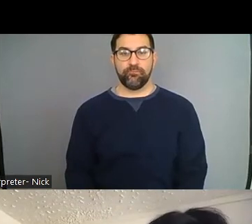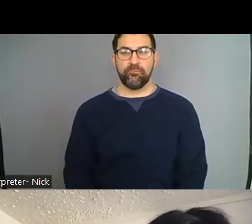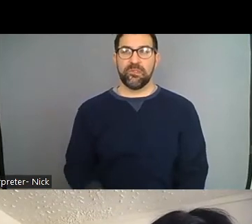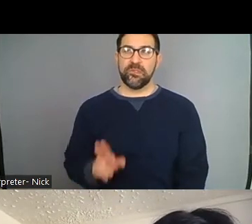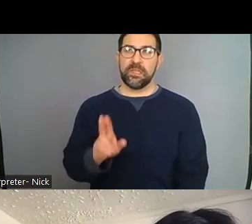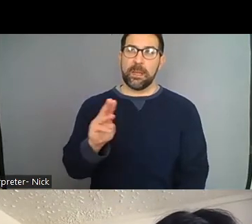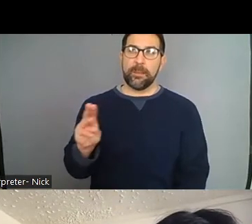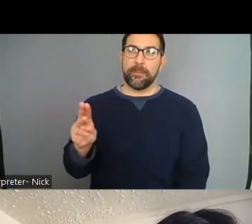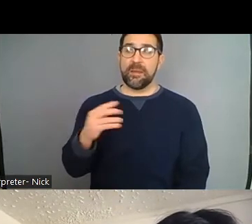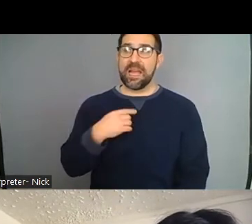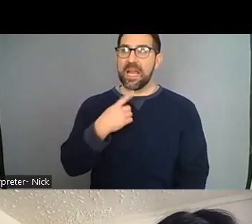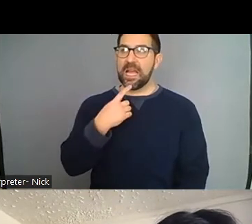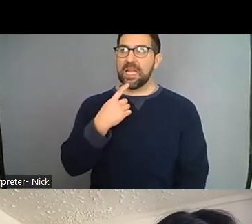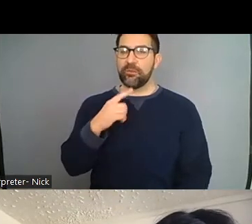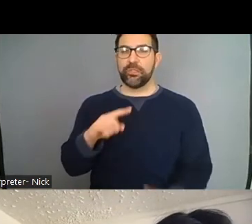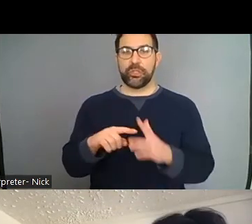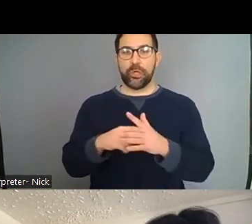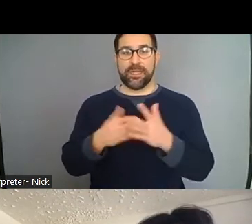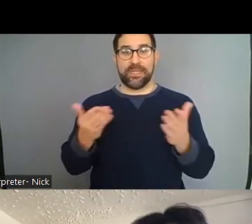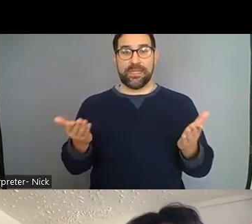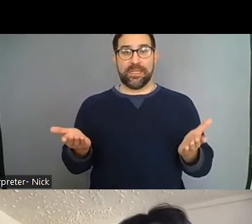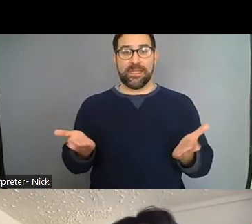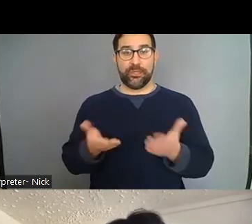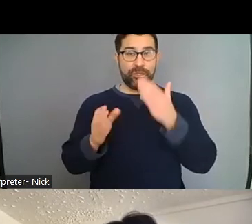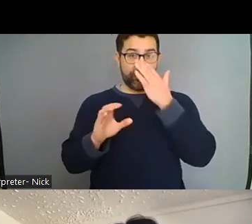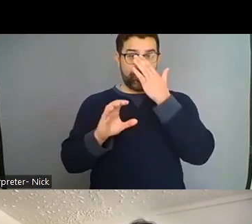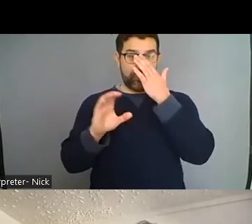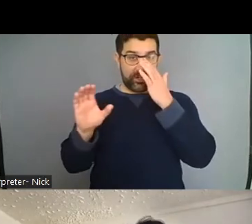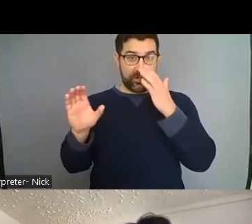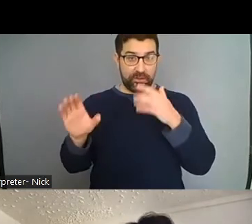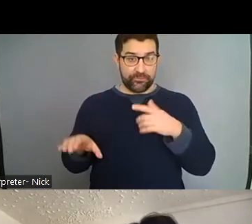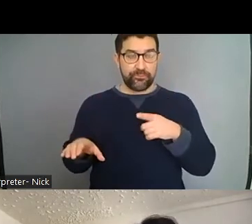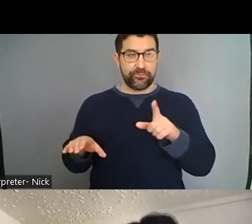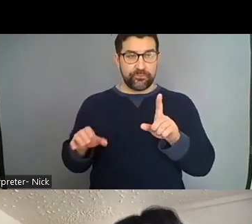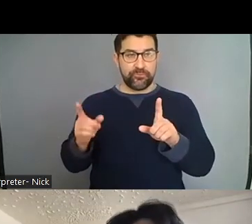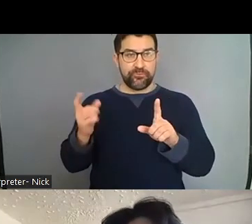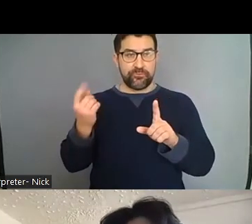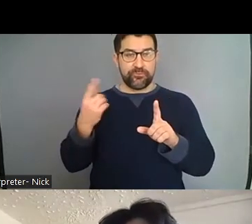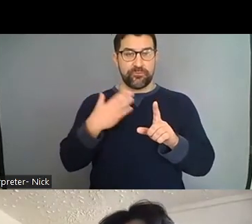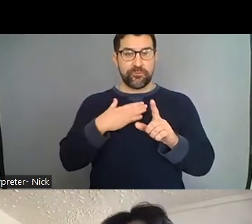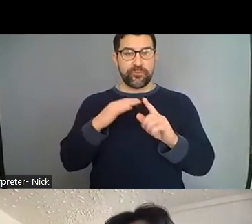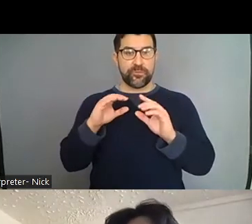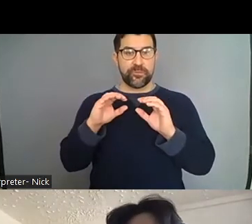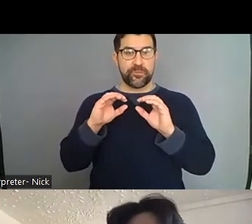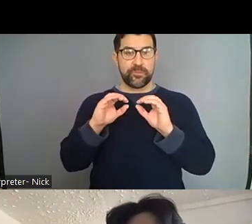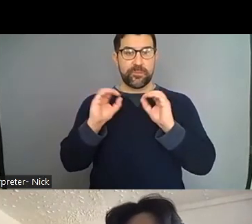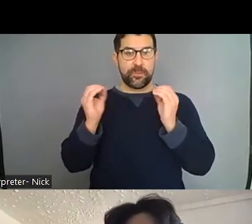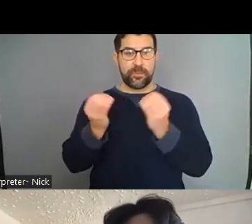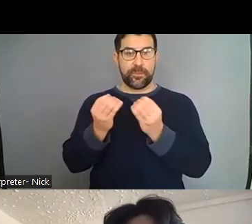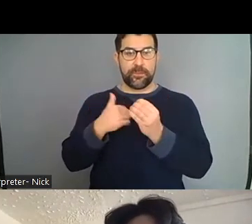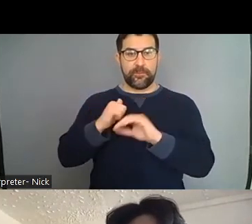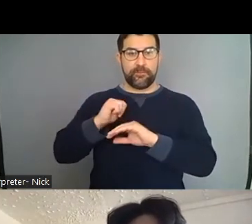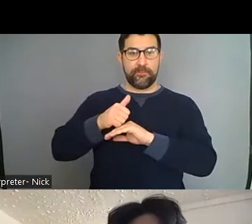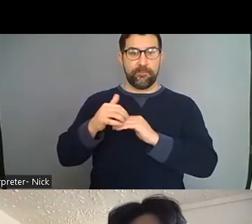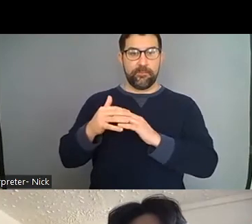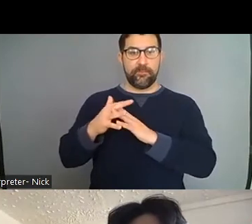I'll start off here in Chicago. So the organization that I founded that led